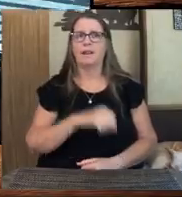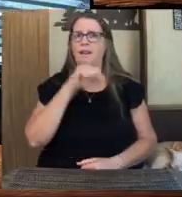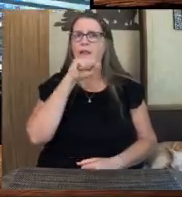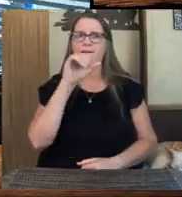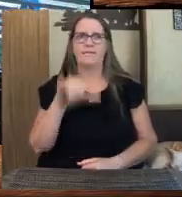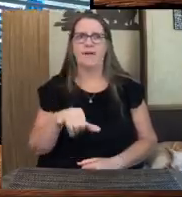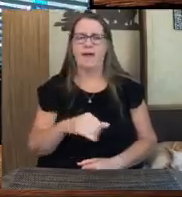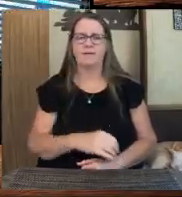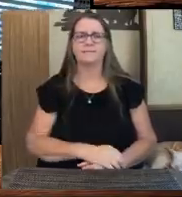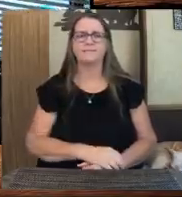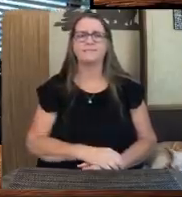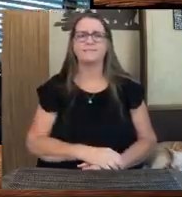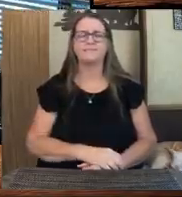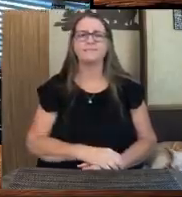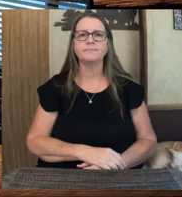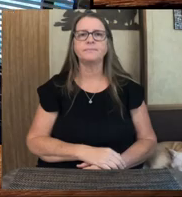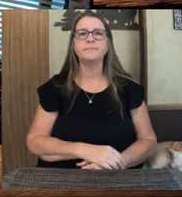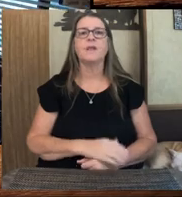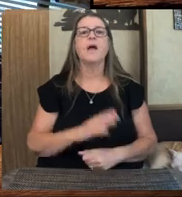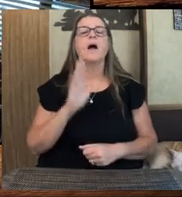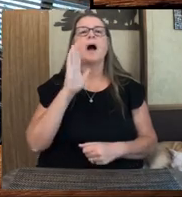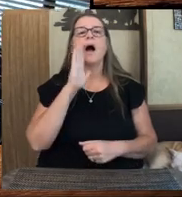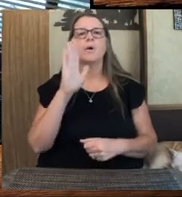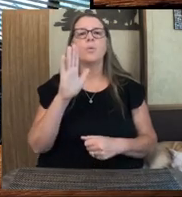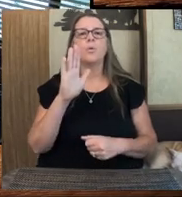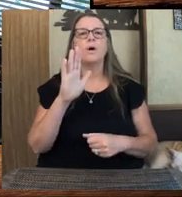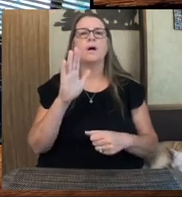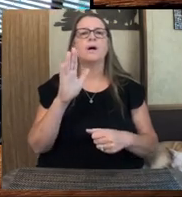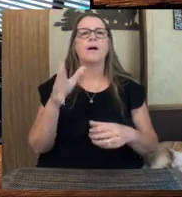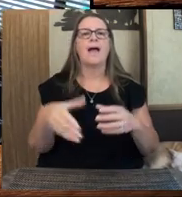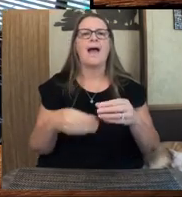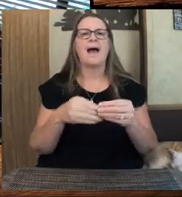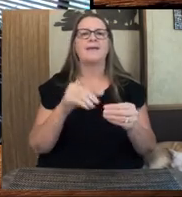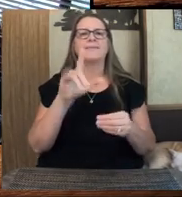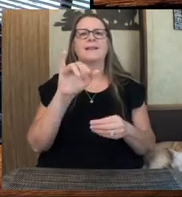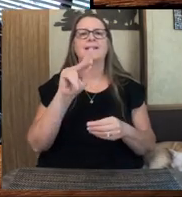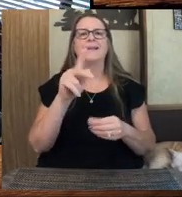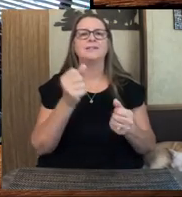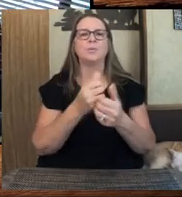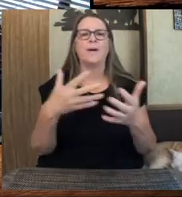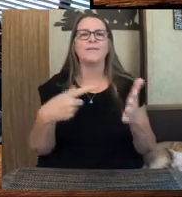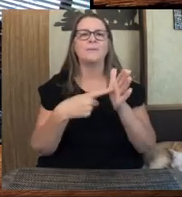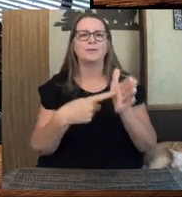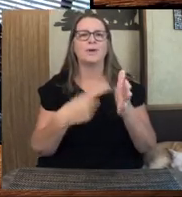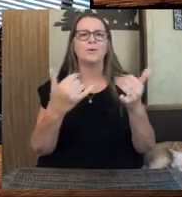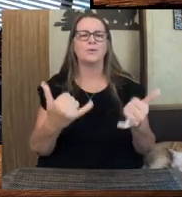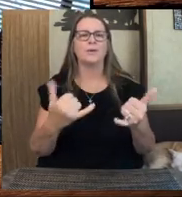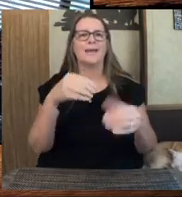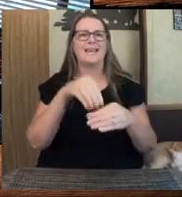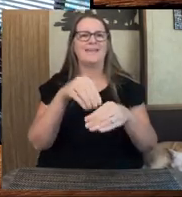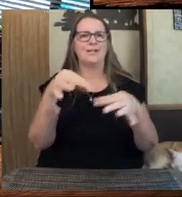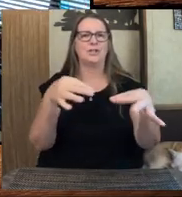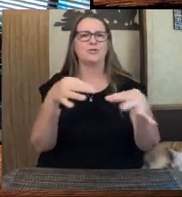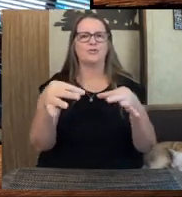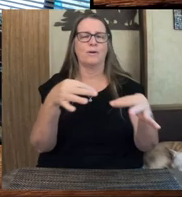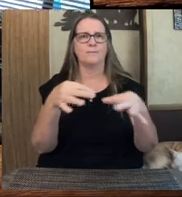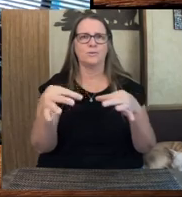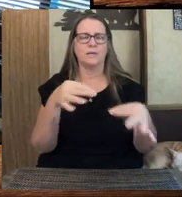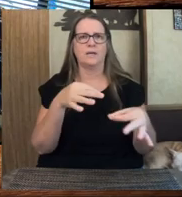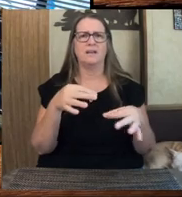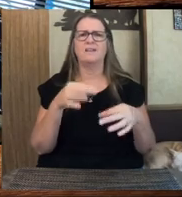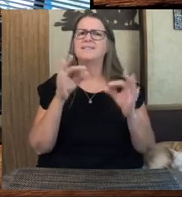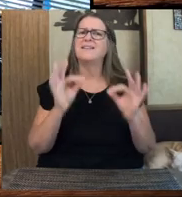and put it away. So we love this. And we're going to put links for all the things that we've shown today in